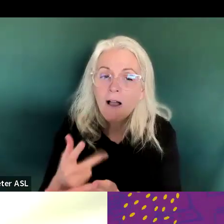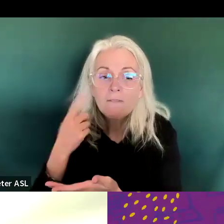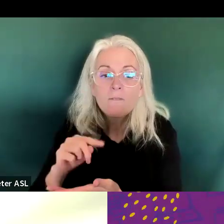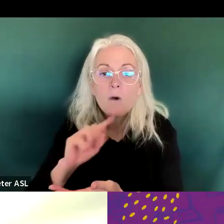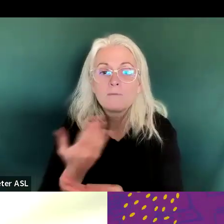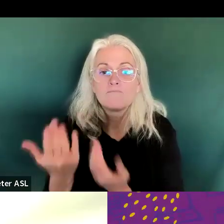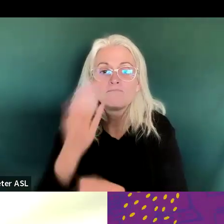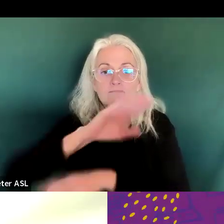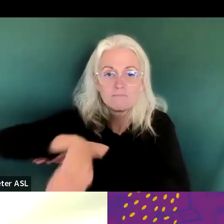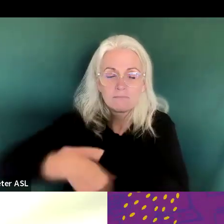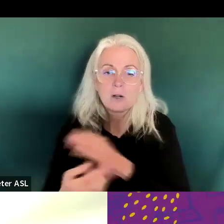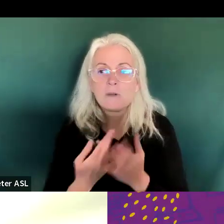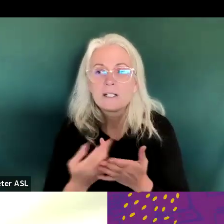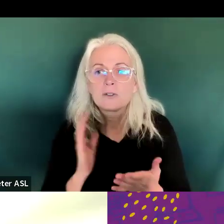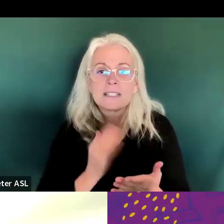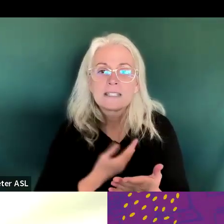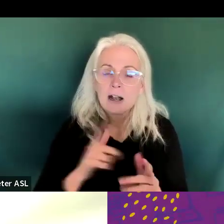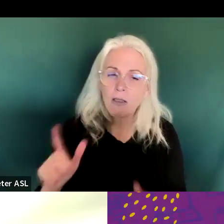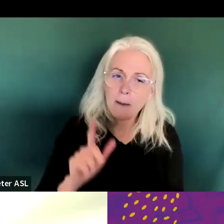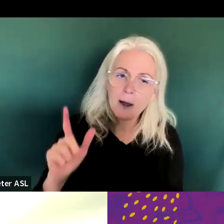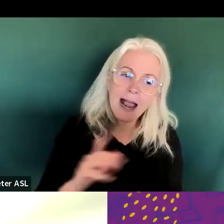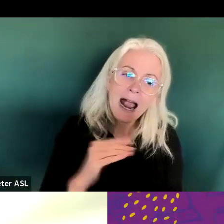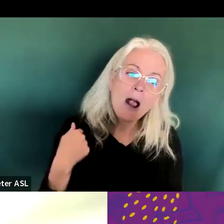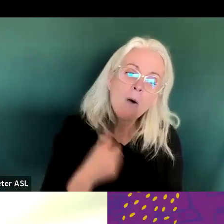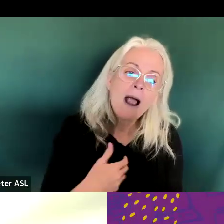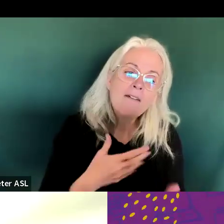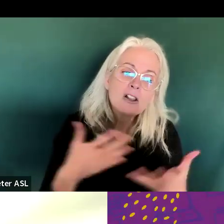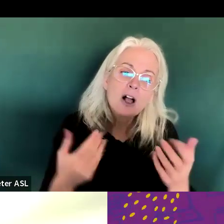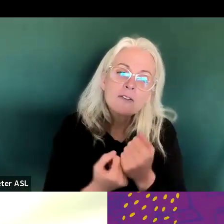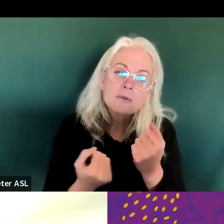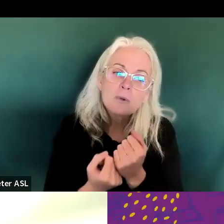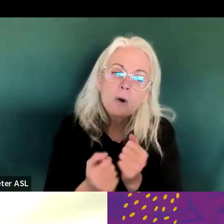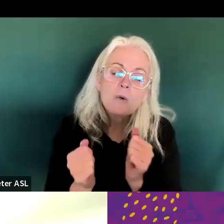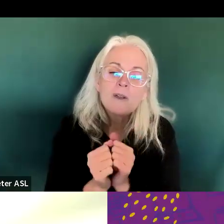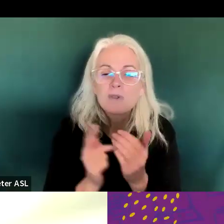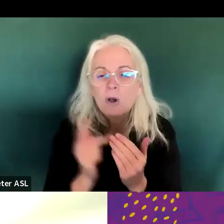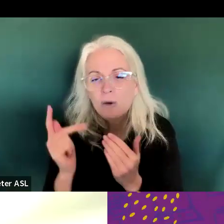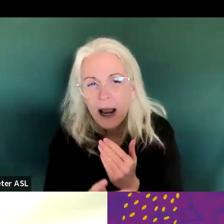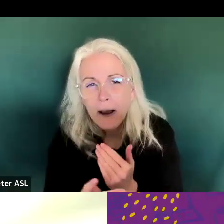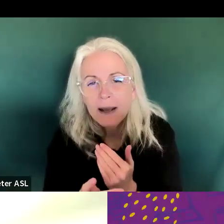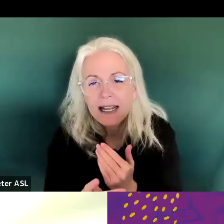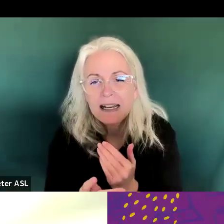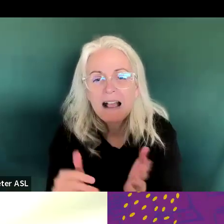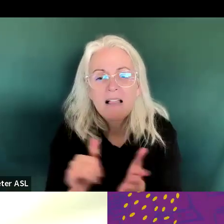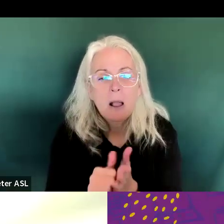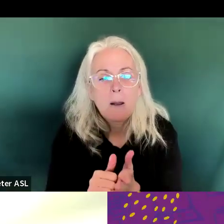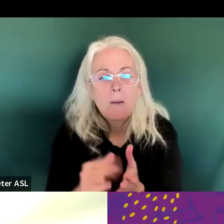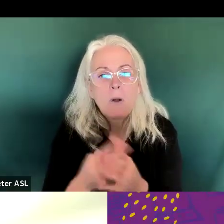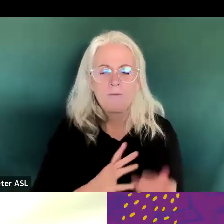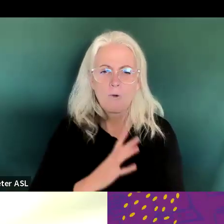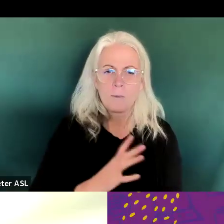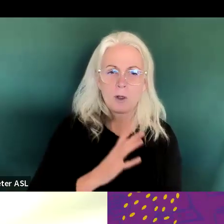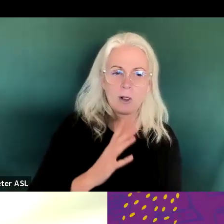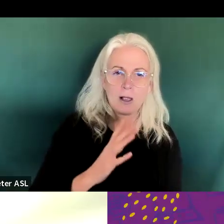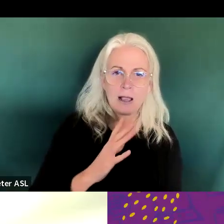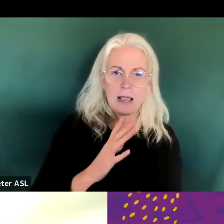24/7 resource at our libraries. And then we do a lot of support in the sort of programming arena that's both formal